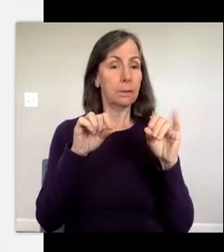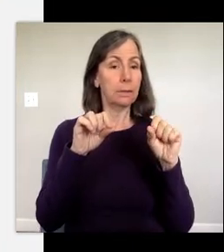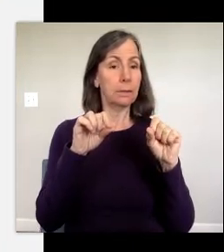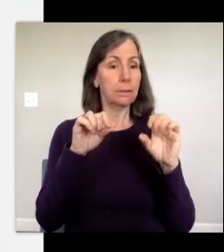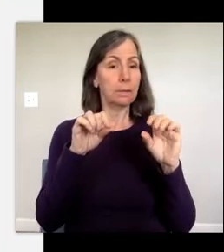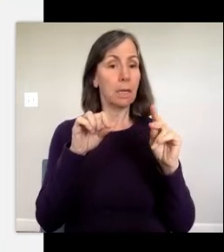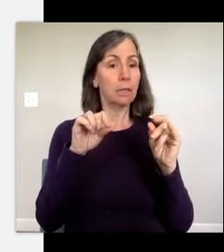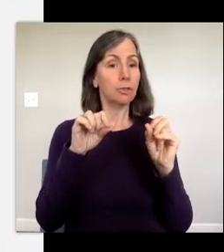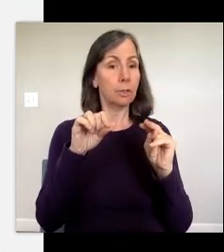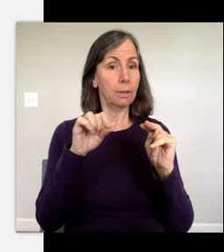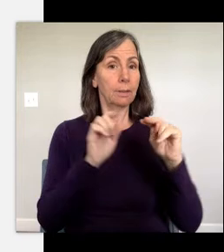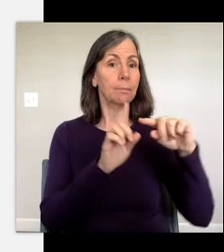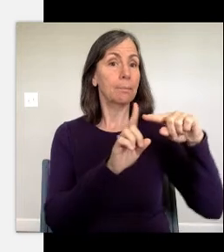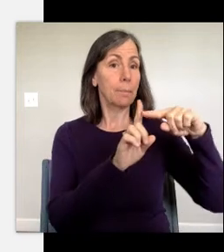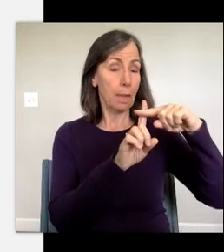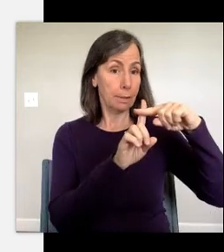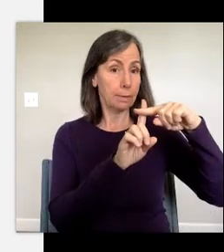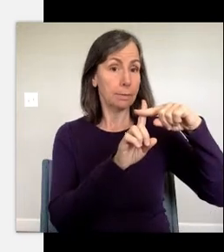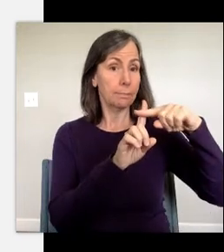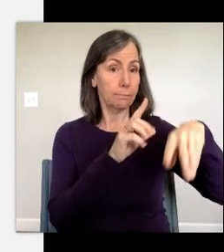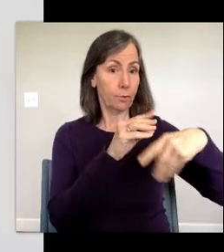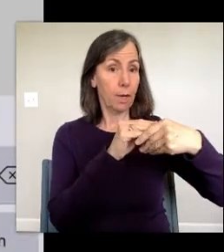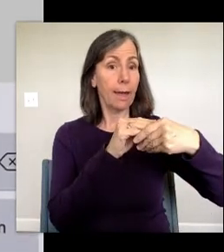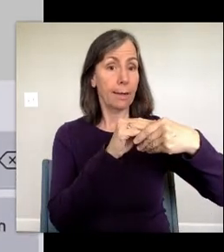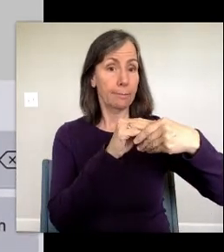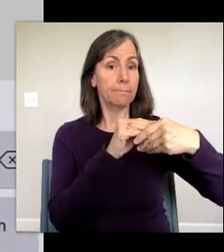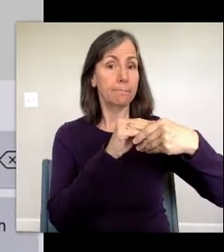click the plus button in the top right corner,